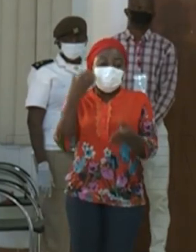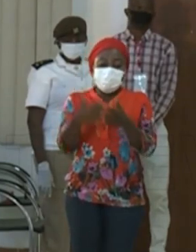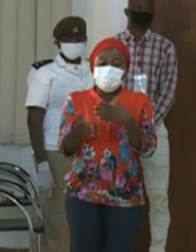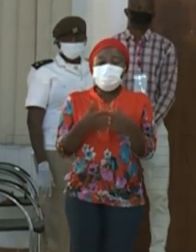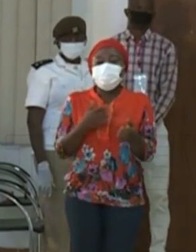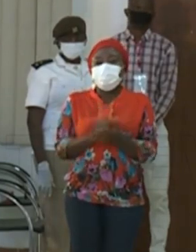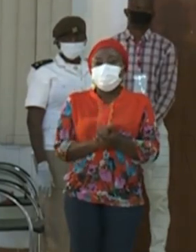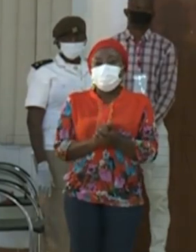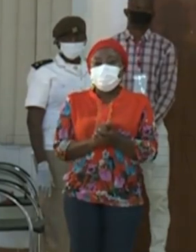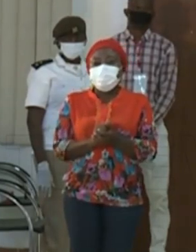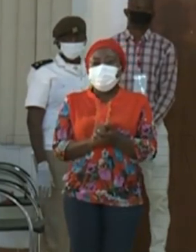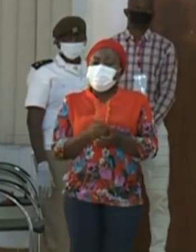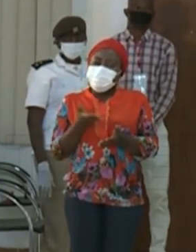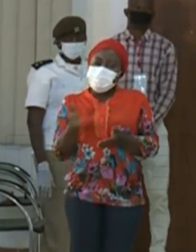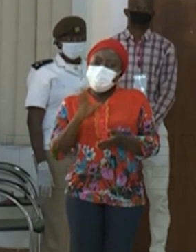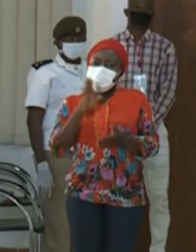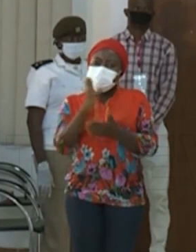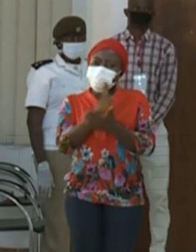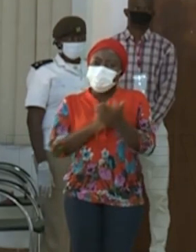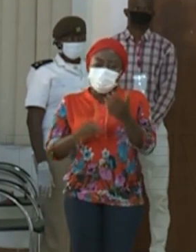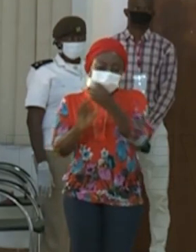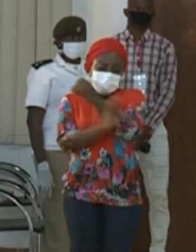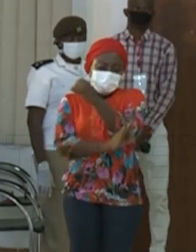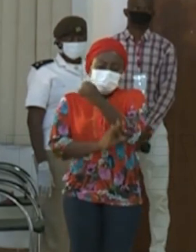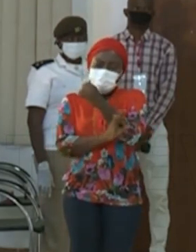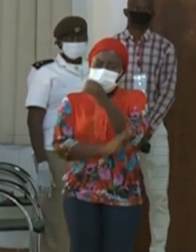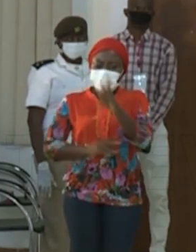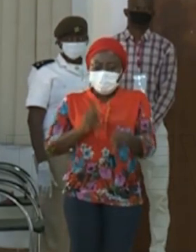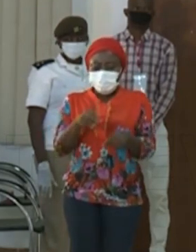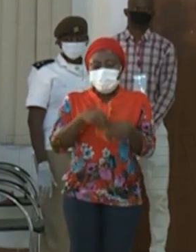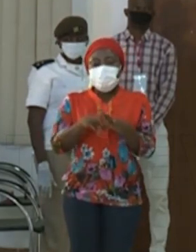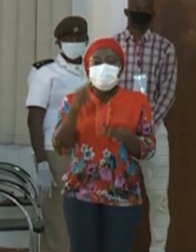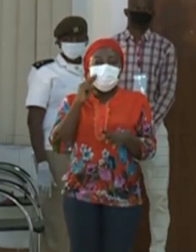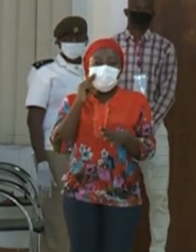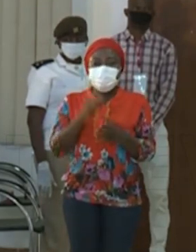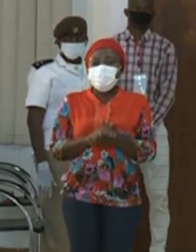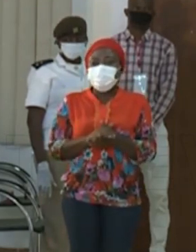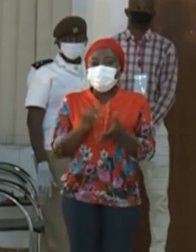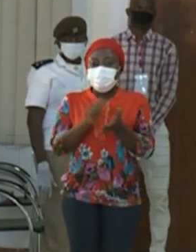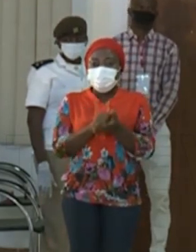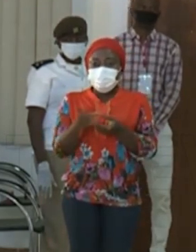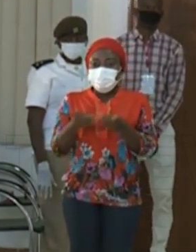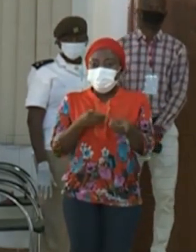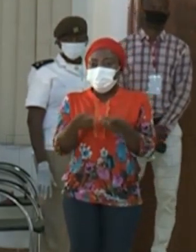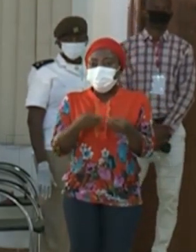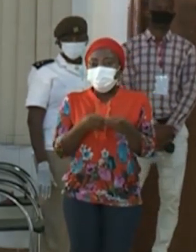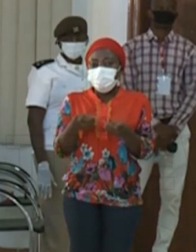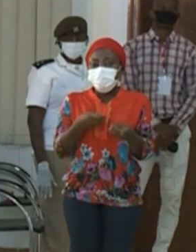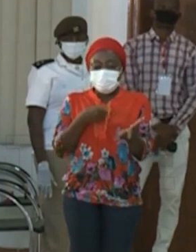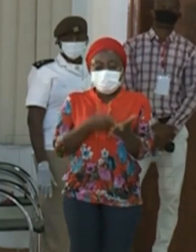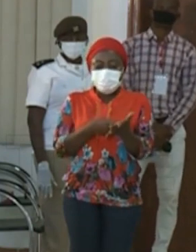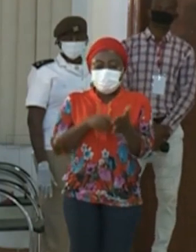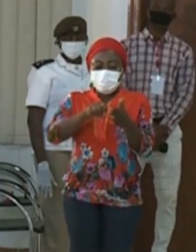There are some foreign nationals that are in Nigeria that during this